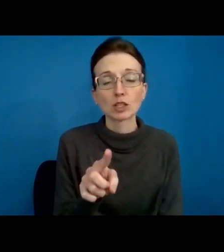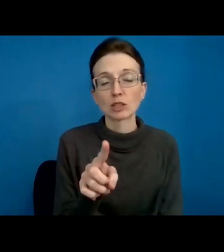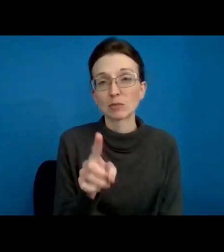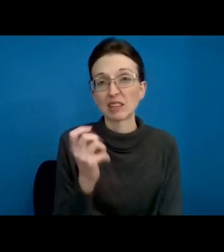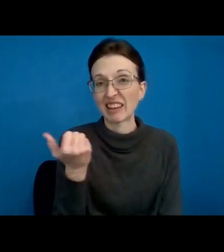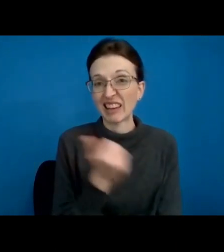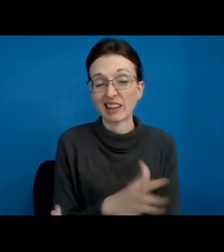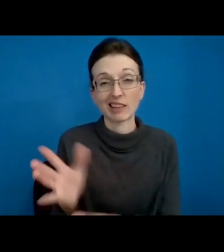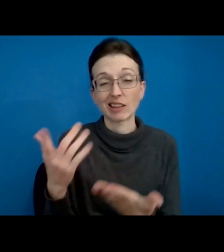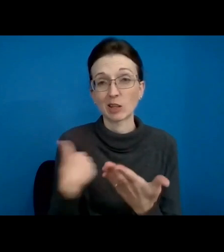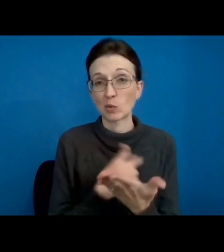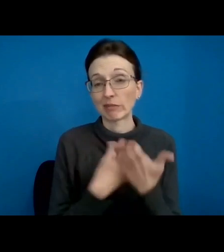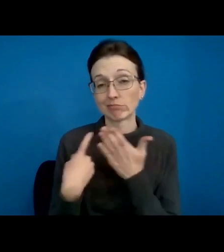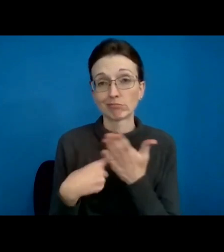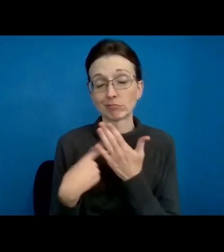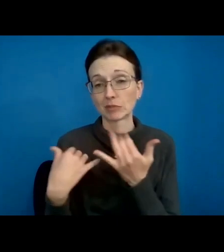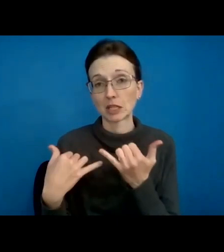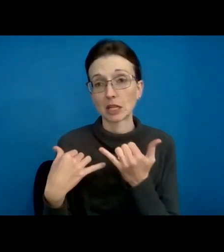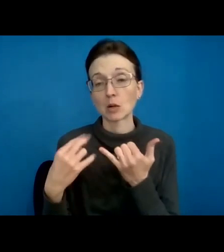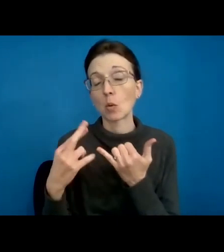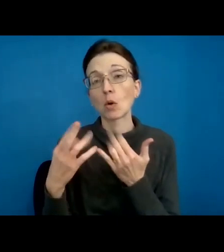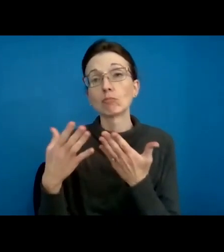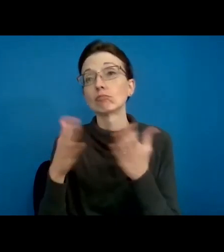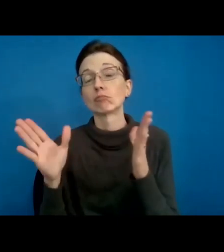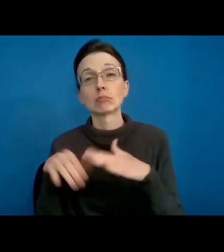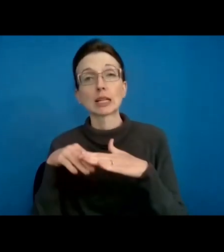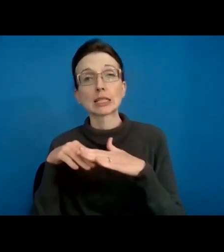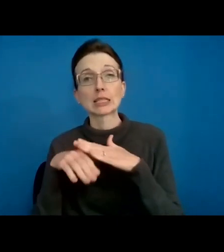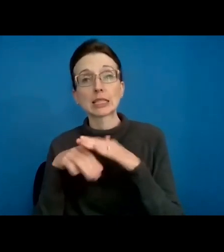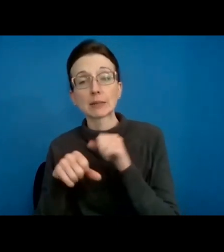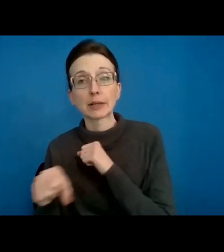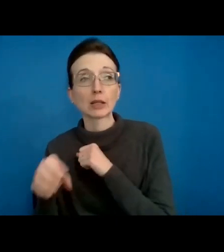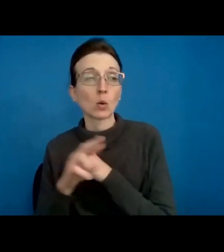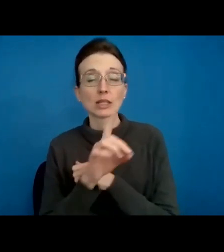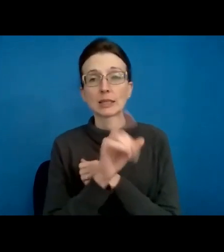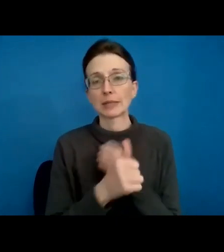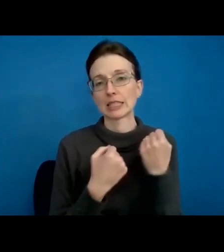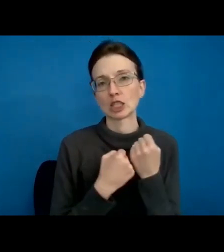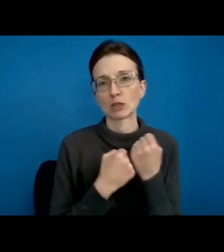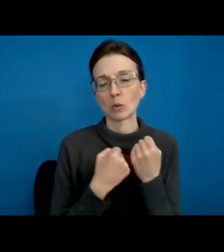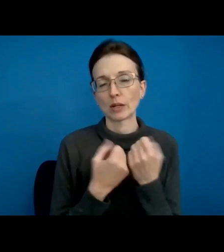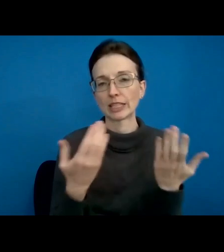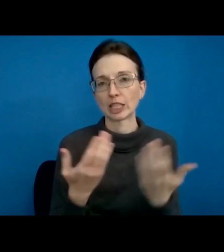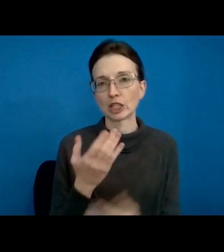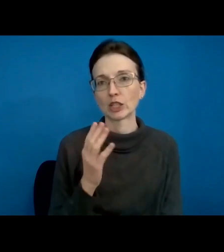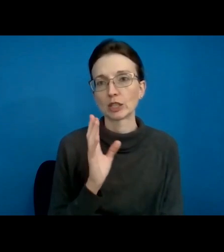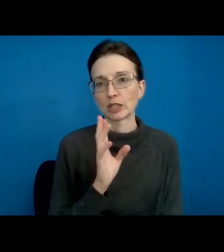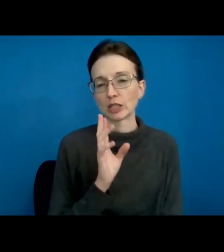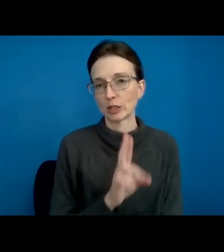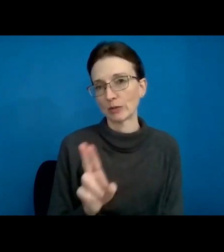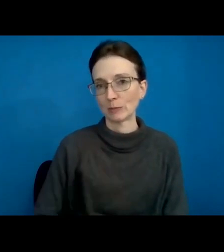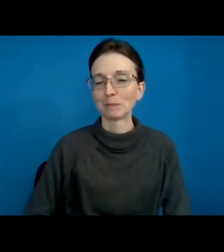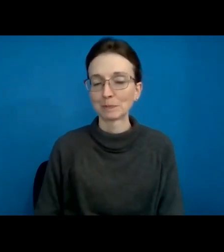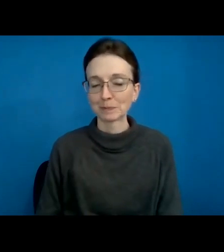topics raised today, or about accessibility or disability supports at the university in